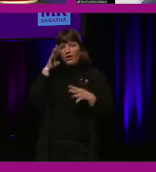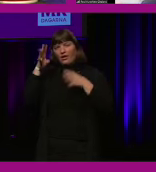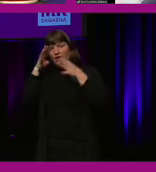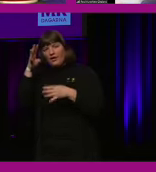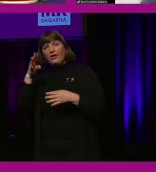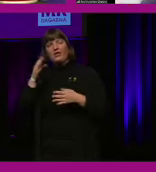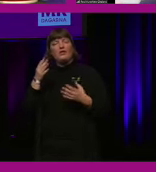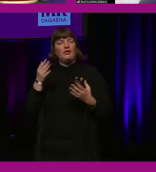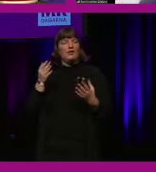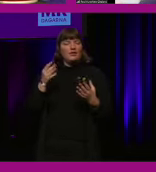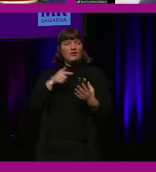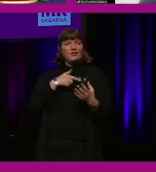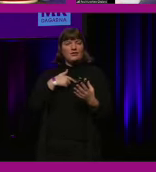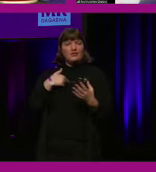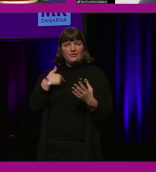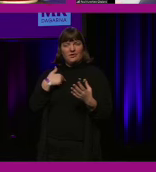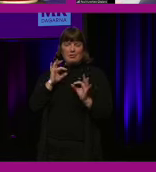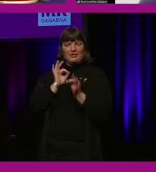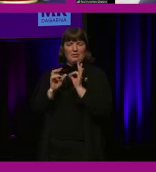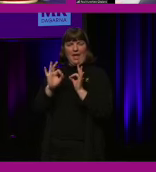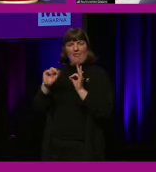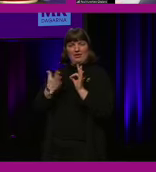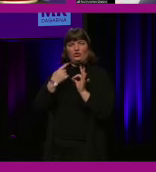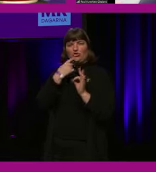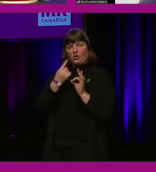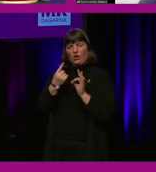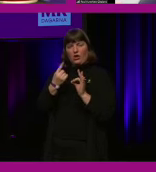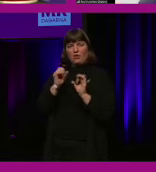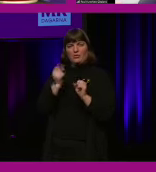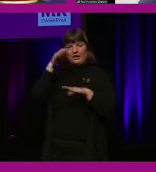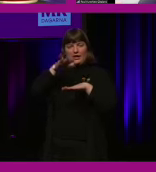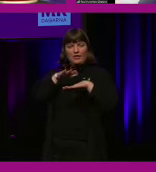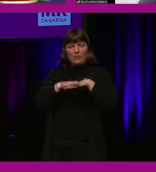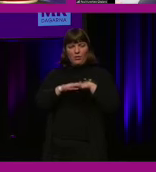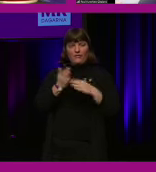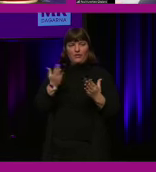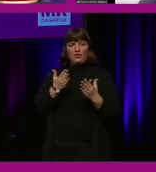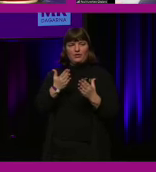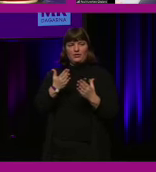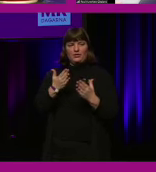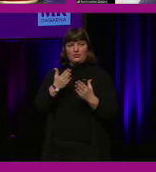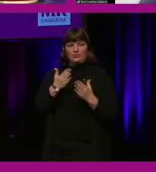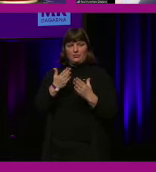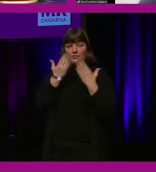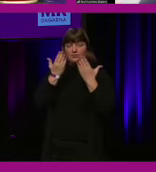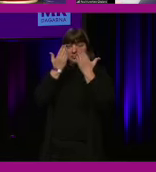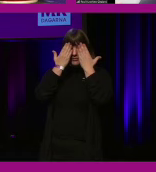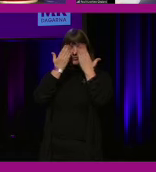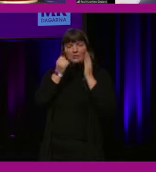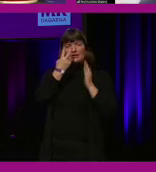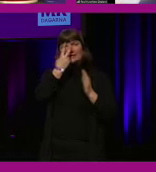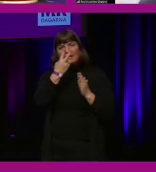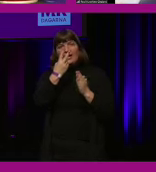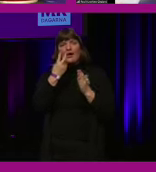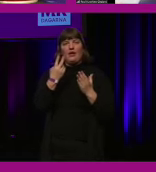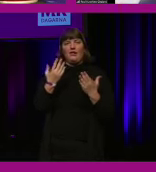to the, just as Henry says, to the beams in our eyes, so that we are not prone to